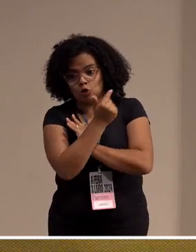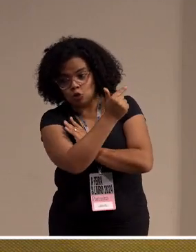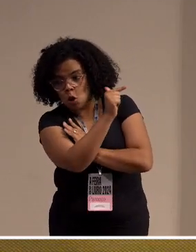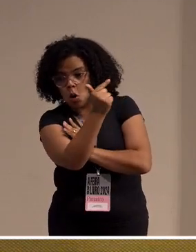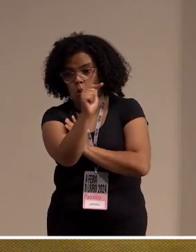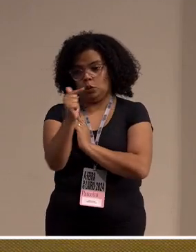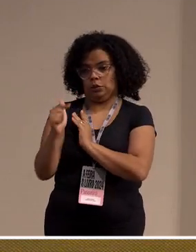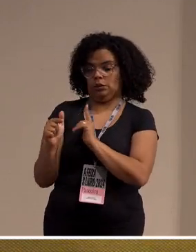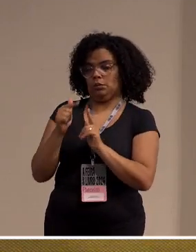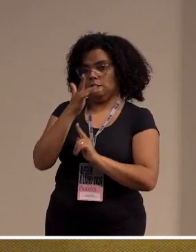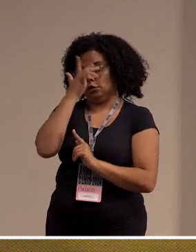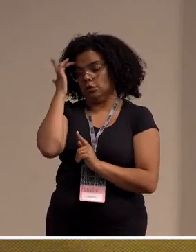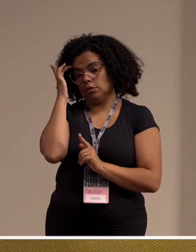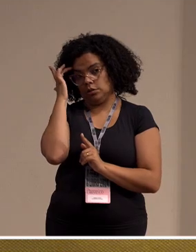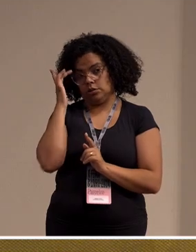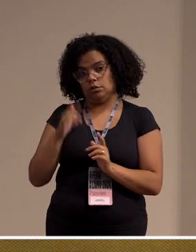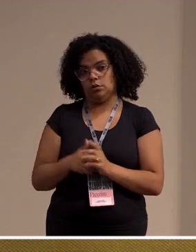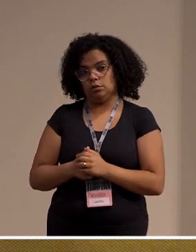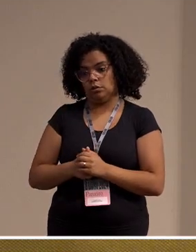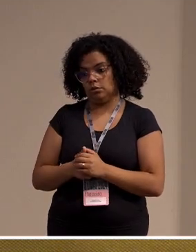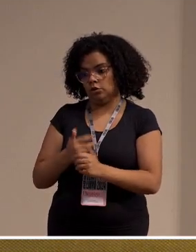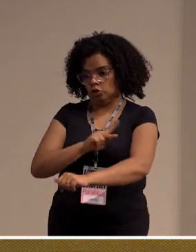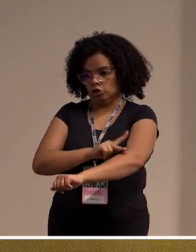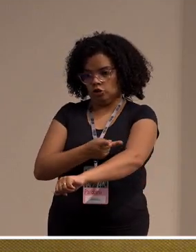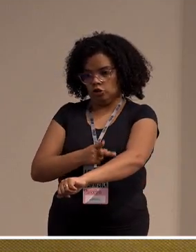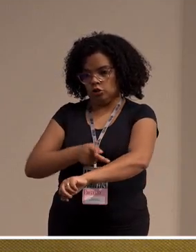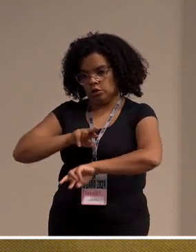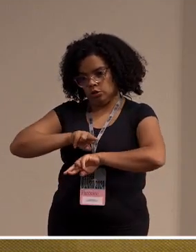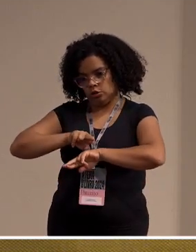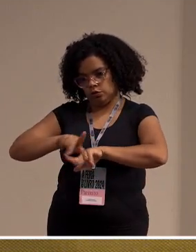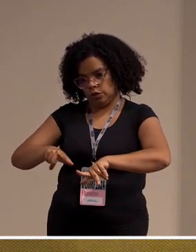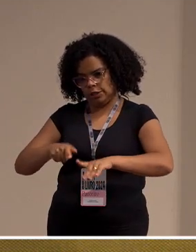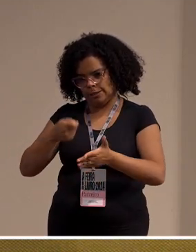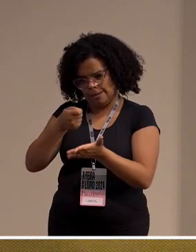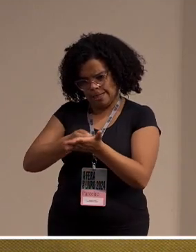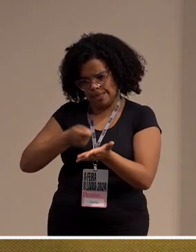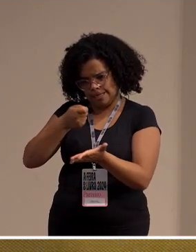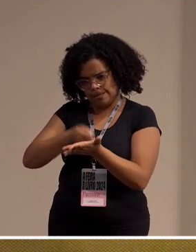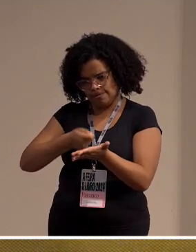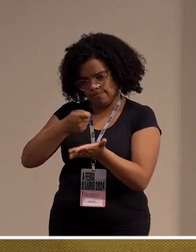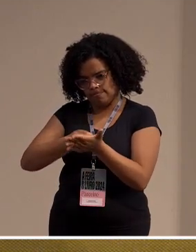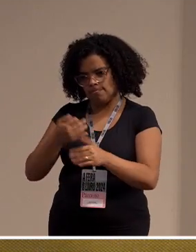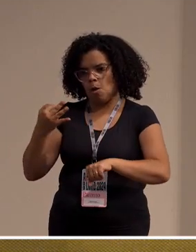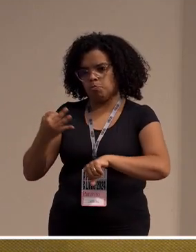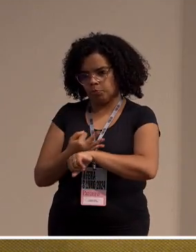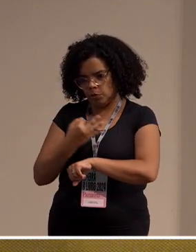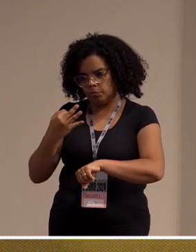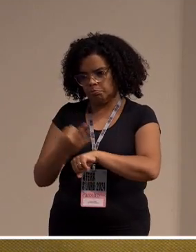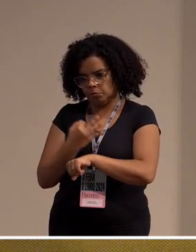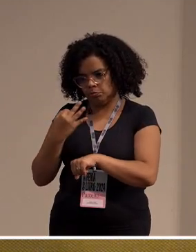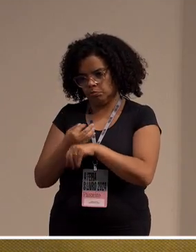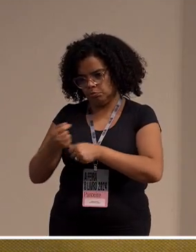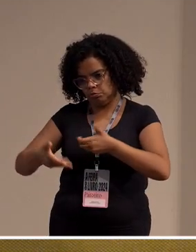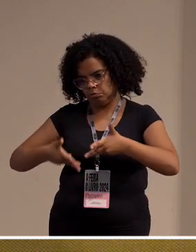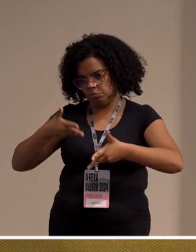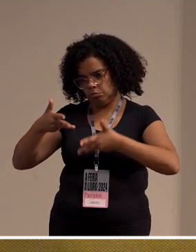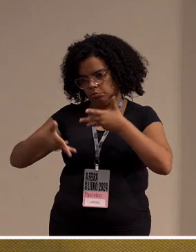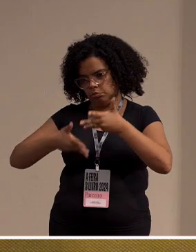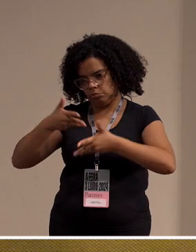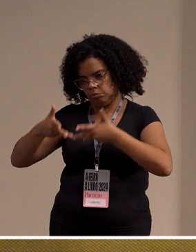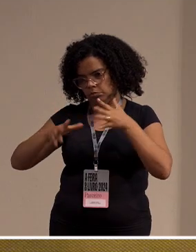insist on that framework, that the narrative take place in that context.